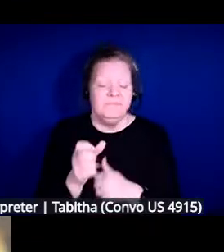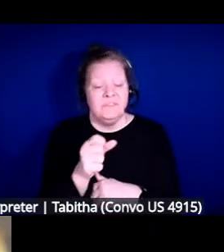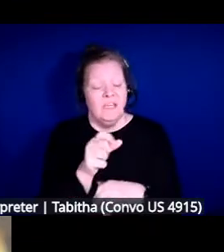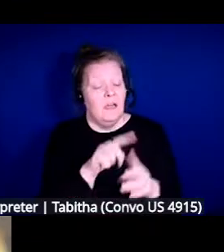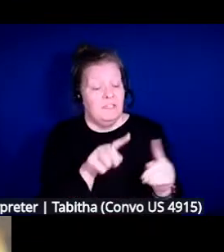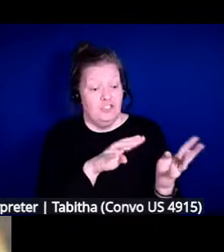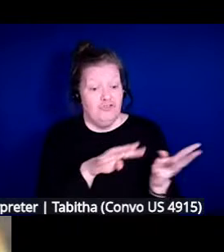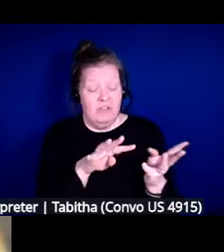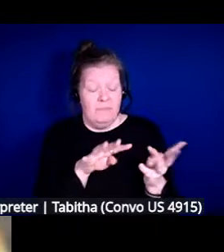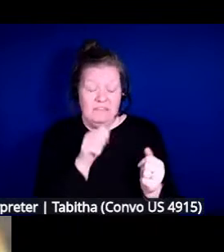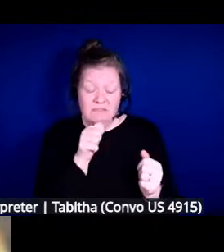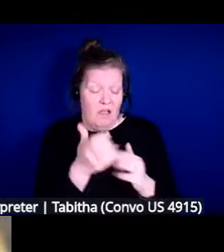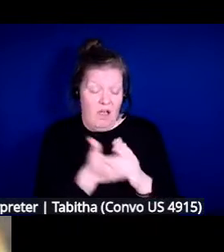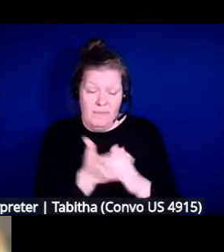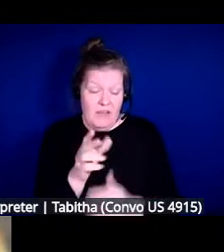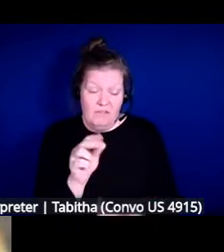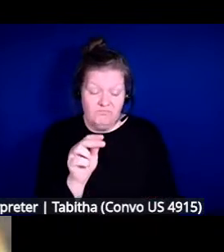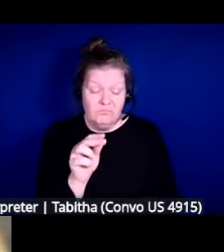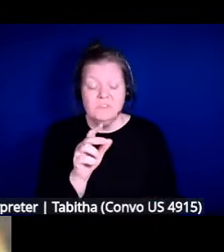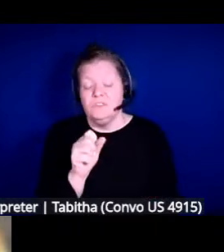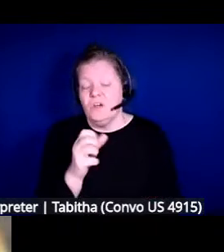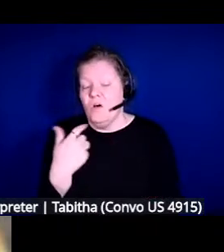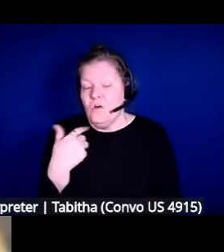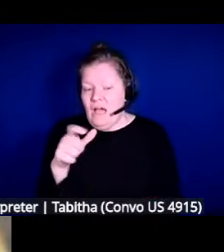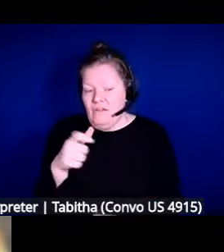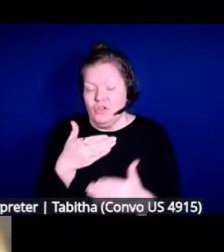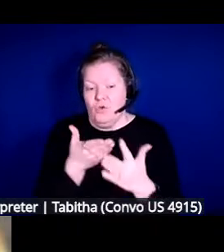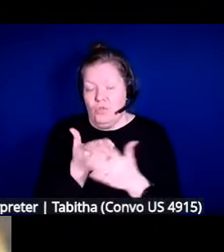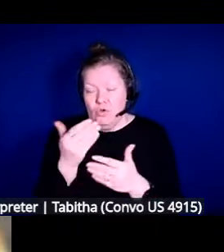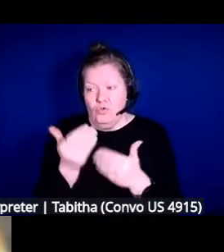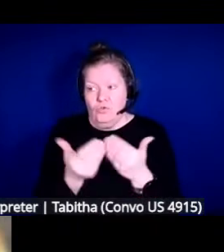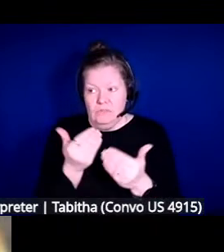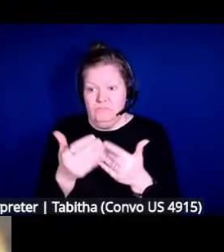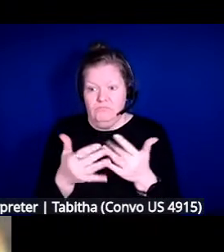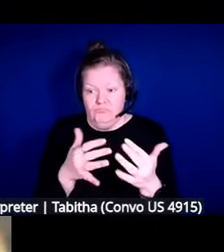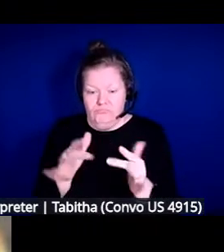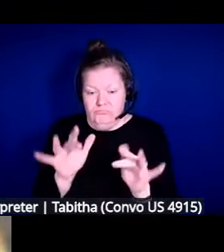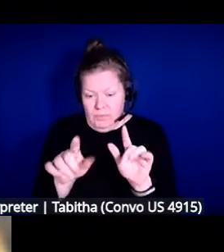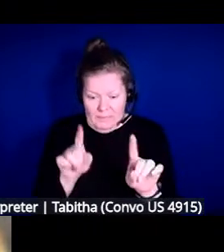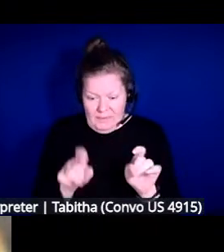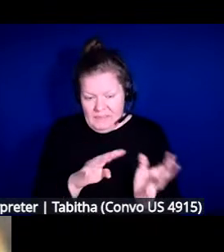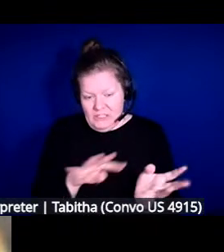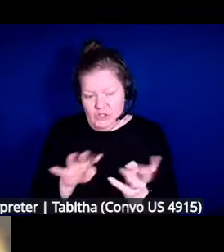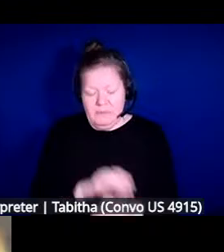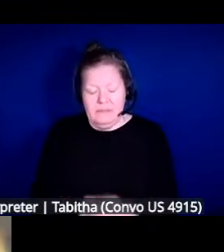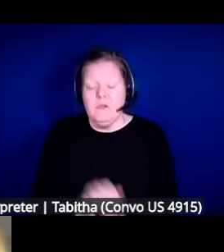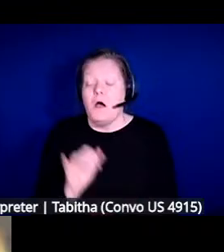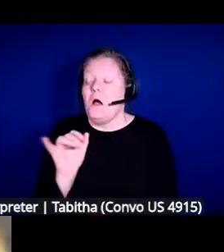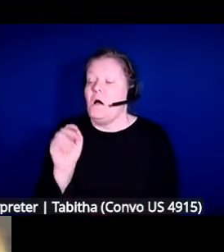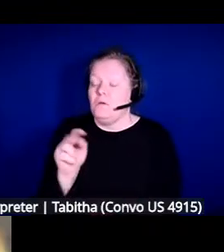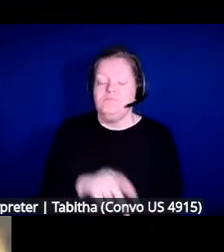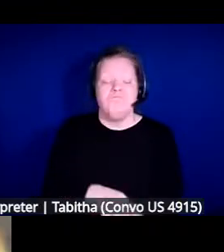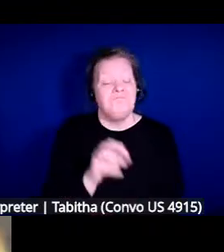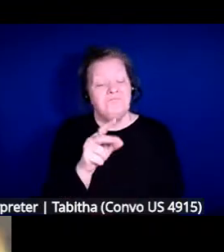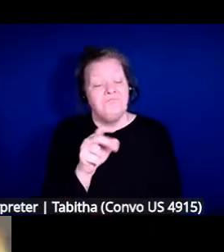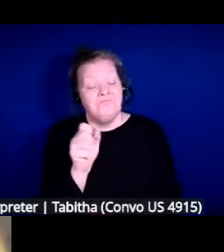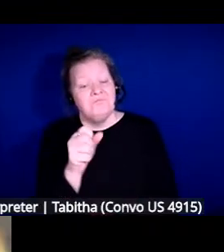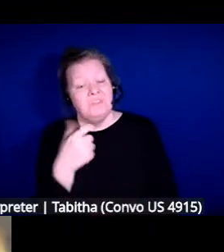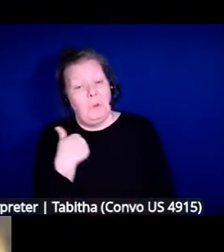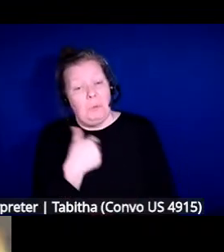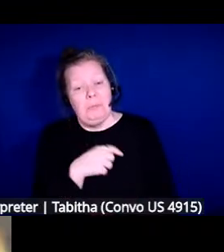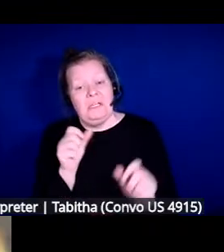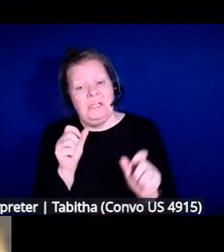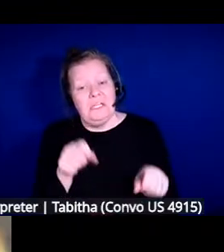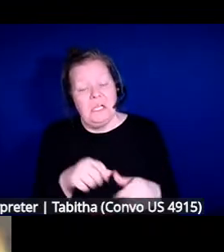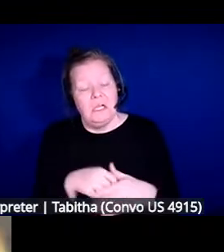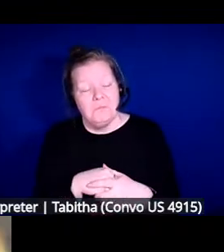streaming it is not automatic. So I Okay. have to go through and stream it. Okay. Yeah. Okay, And- we